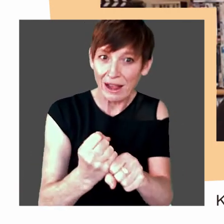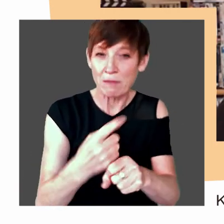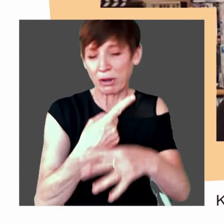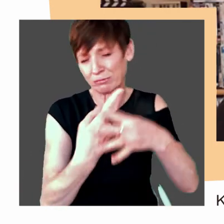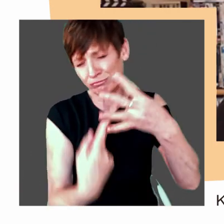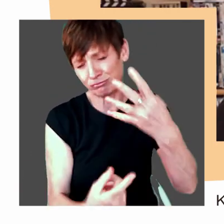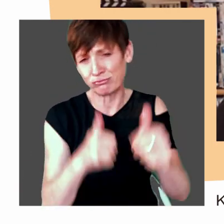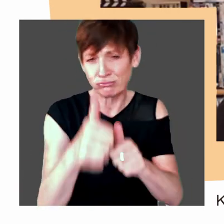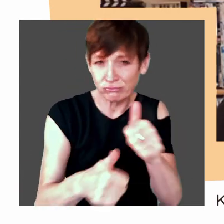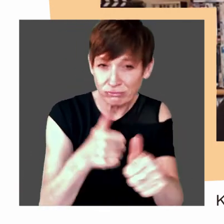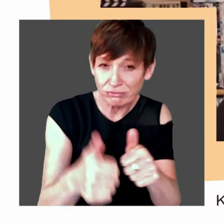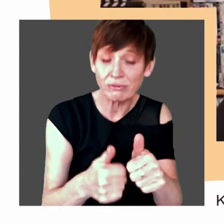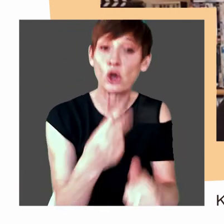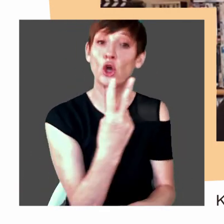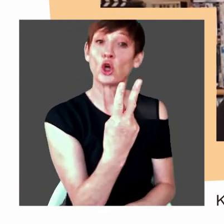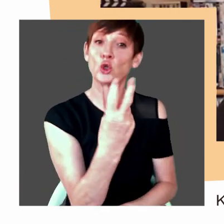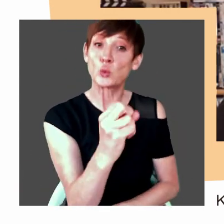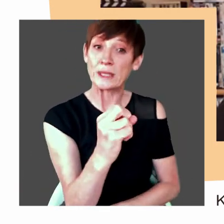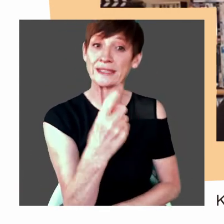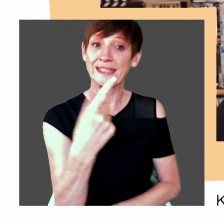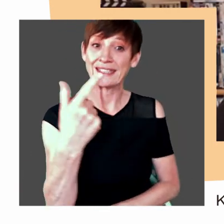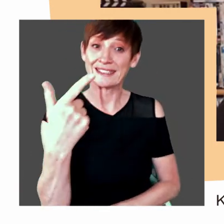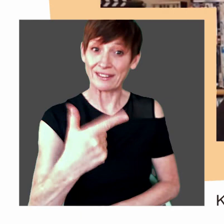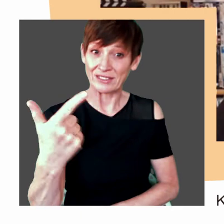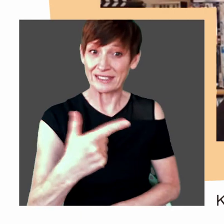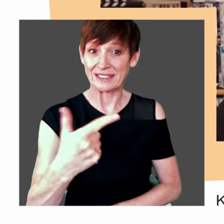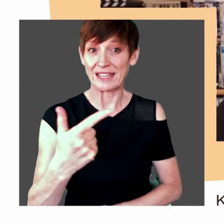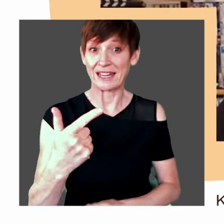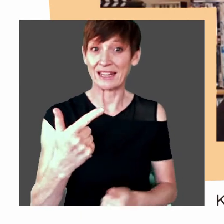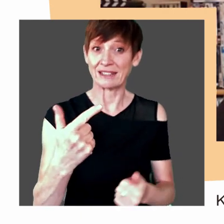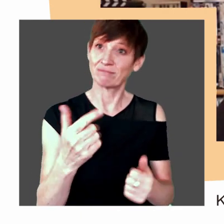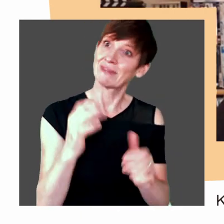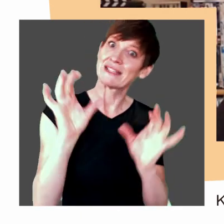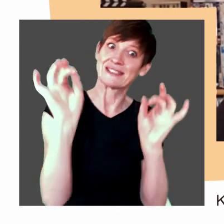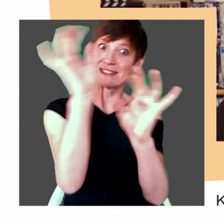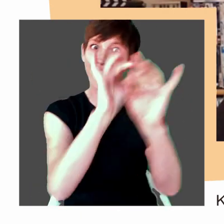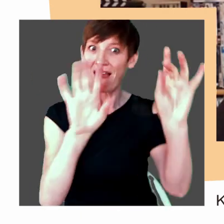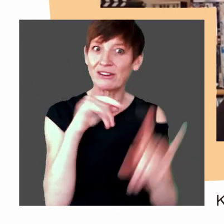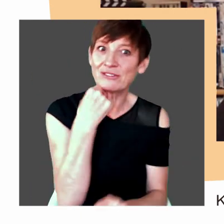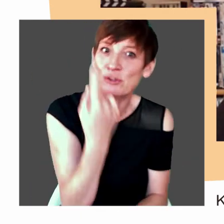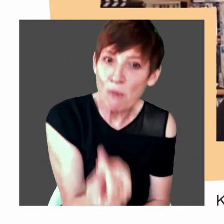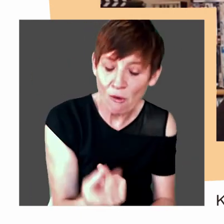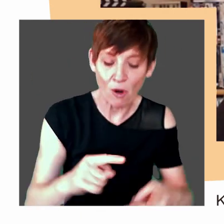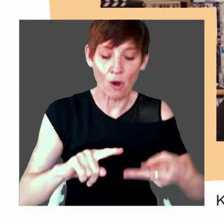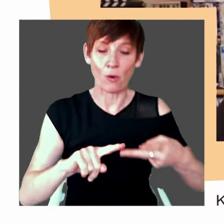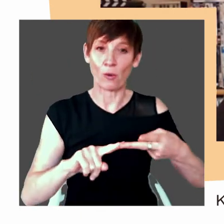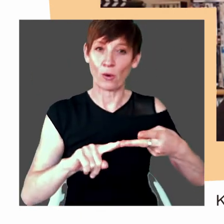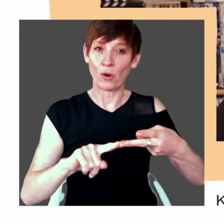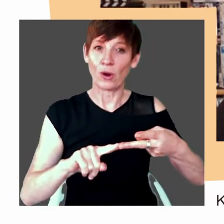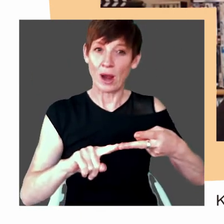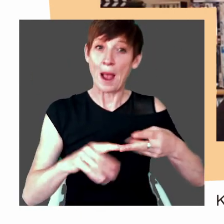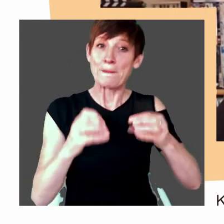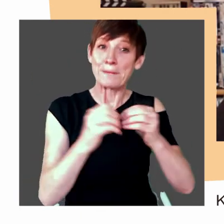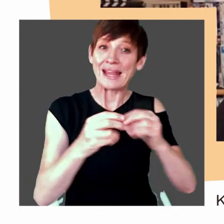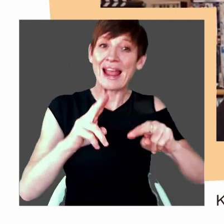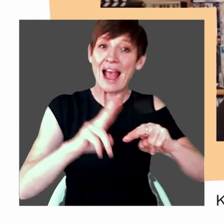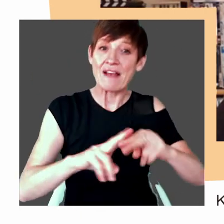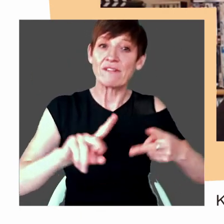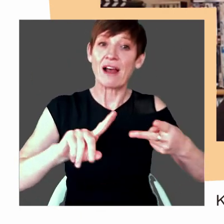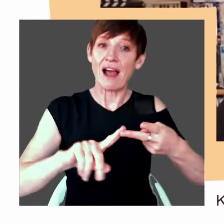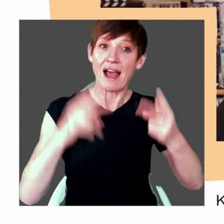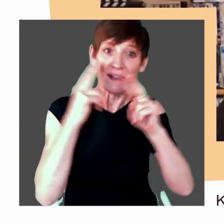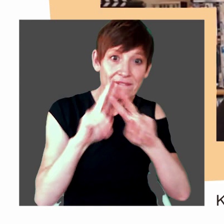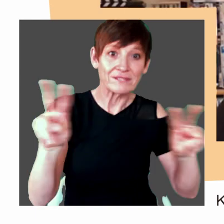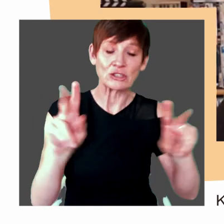named 2017 Screen Daily Star of Tomorrow, British Screen Forum Future Leader, and winning the BFI's Vision Award